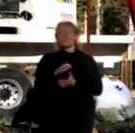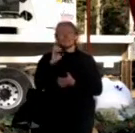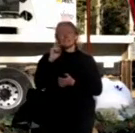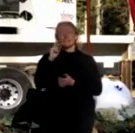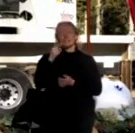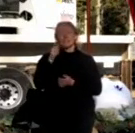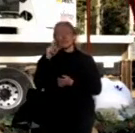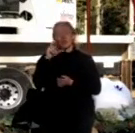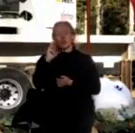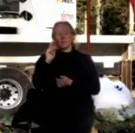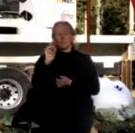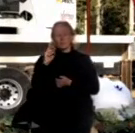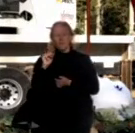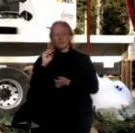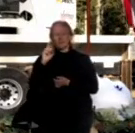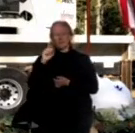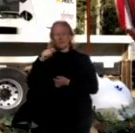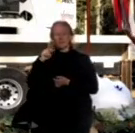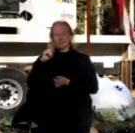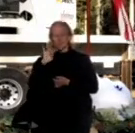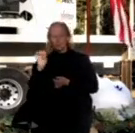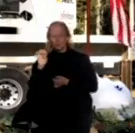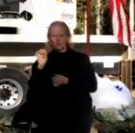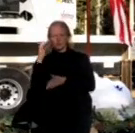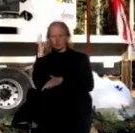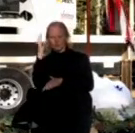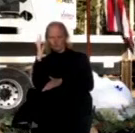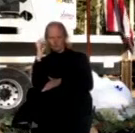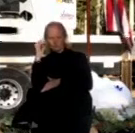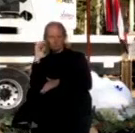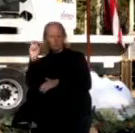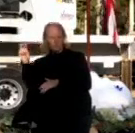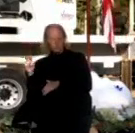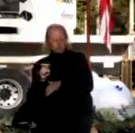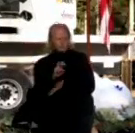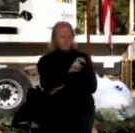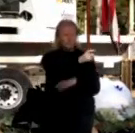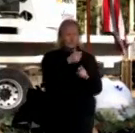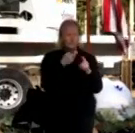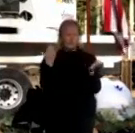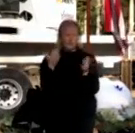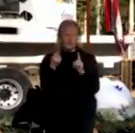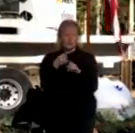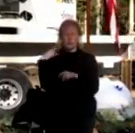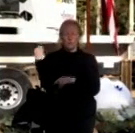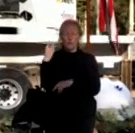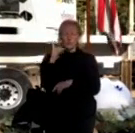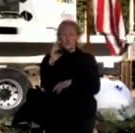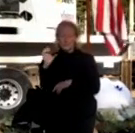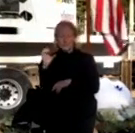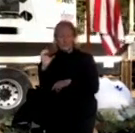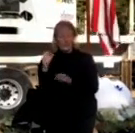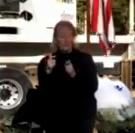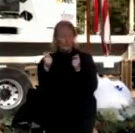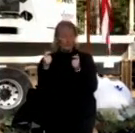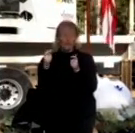spruce begins the long journey from here to the Capitol Bond, from the Grand